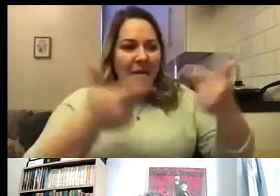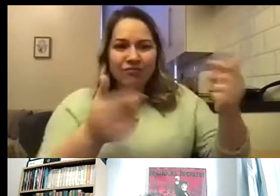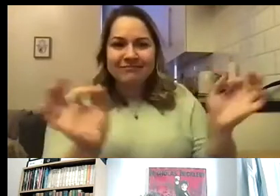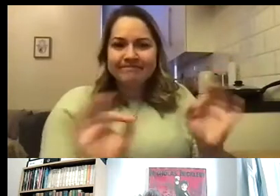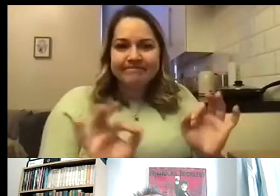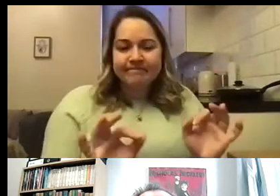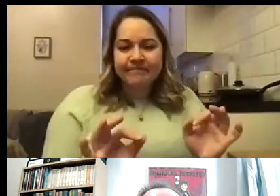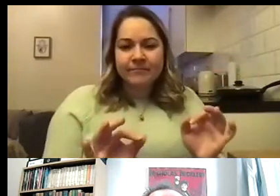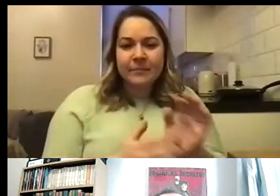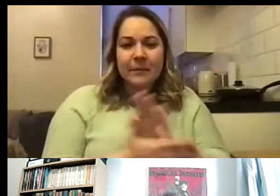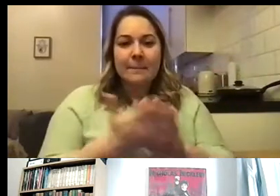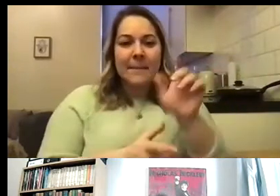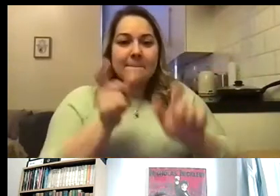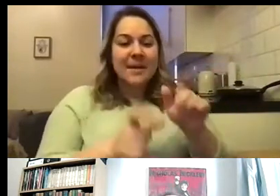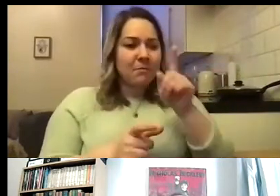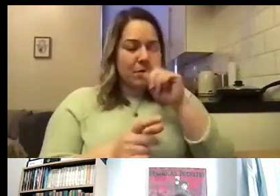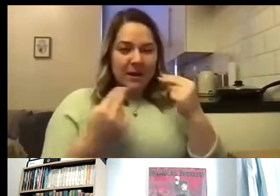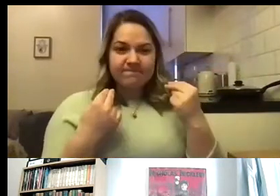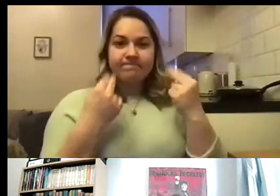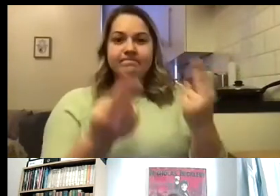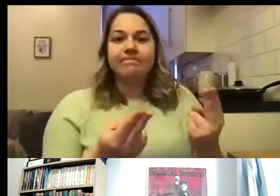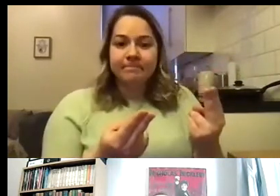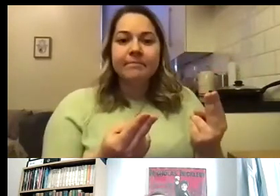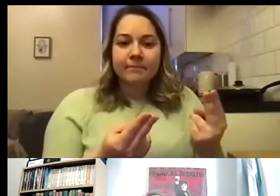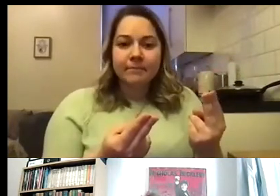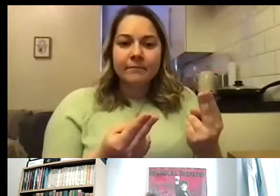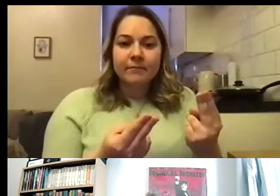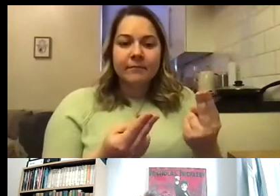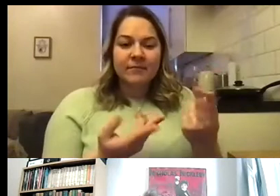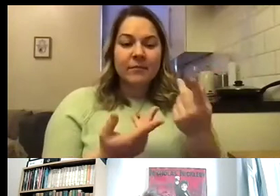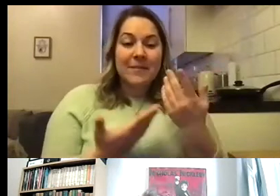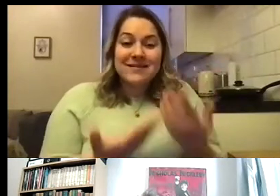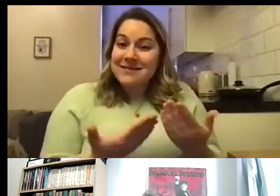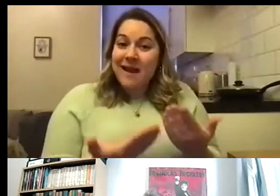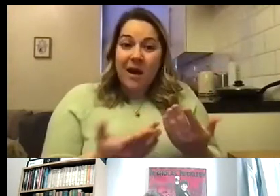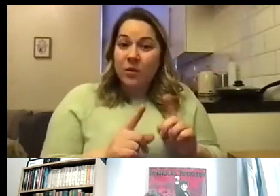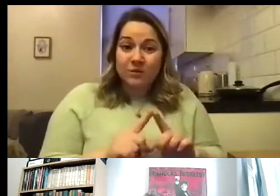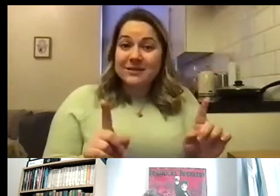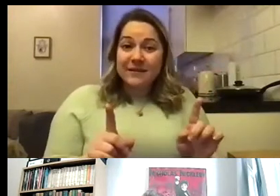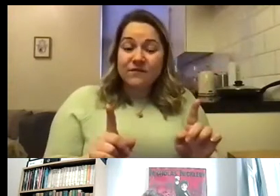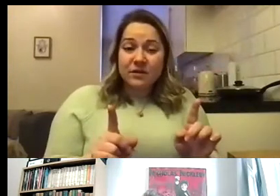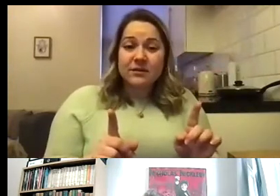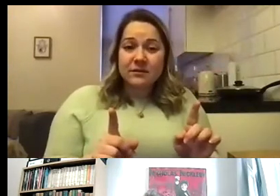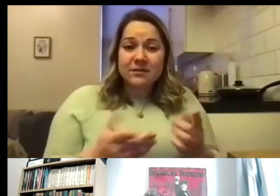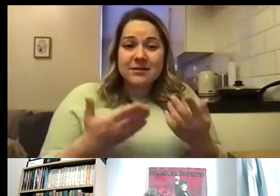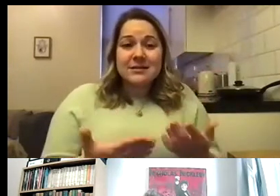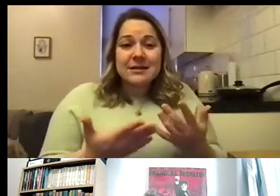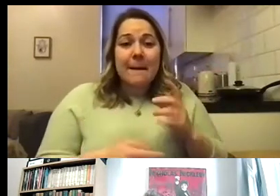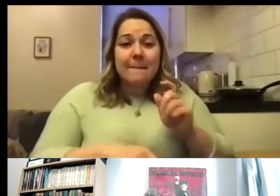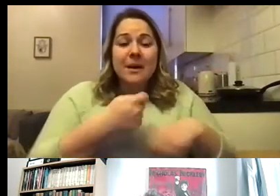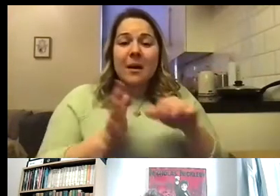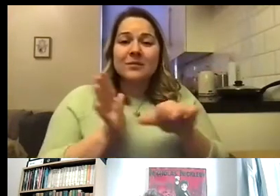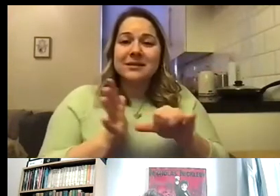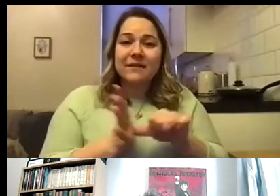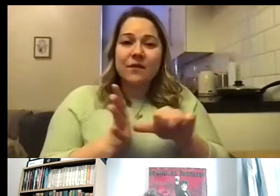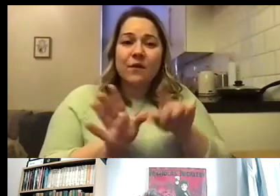meant that people could take direct action in a way and, you know, get on with it. Now, I fear that it becomes more difficult for